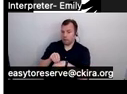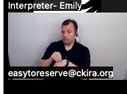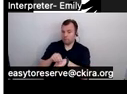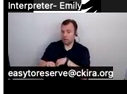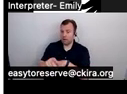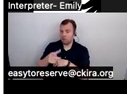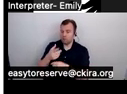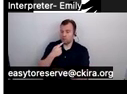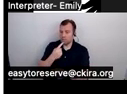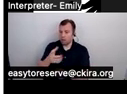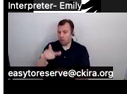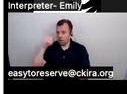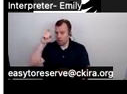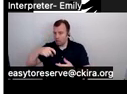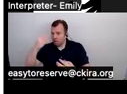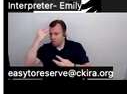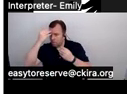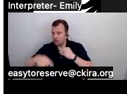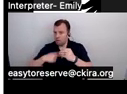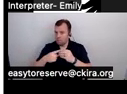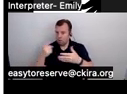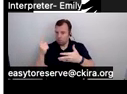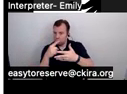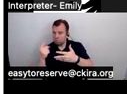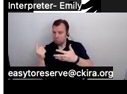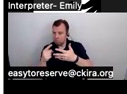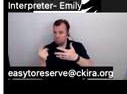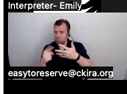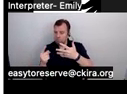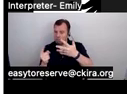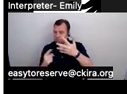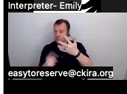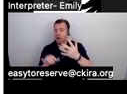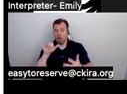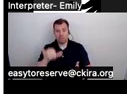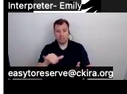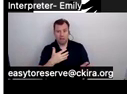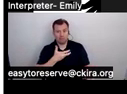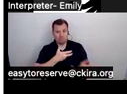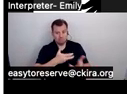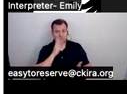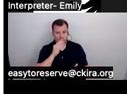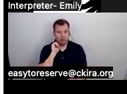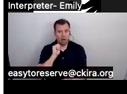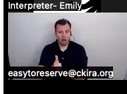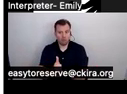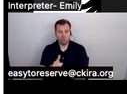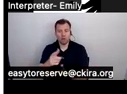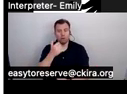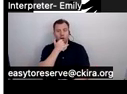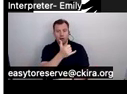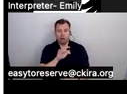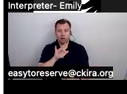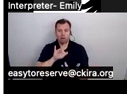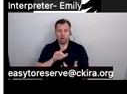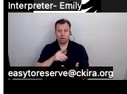about in terms of resubmission. And that discussion can really be valuable. So once again, contact program officers